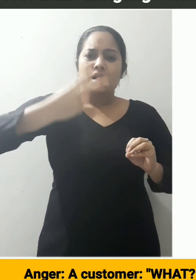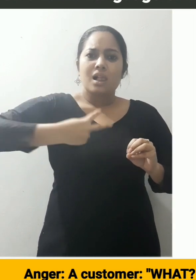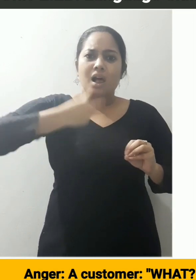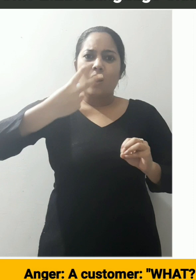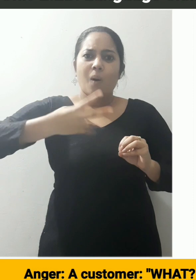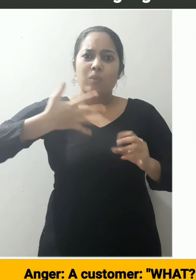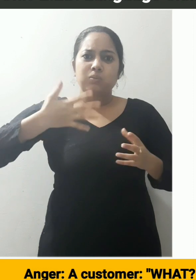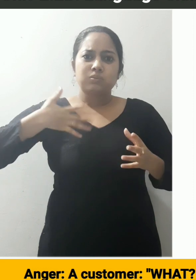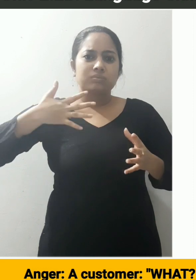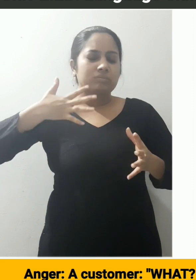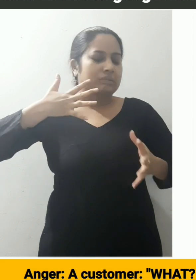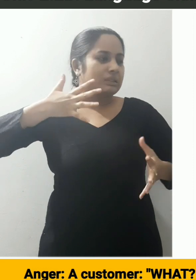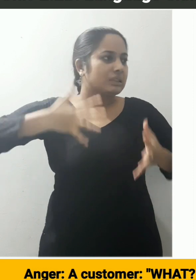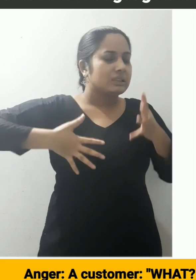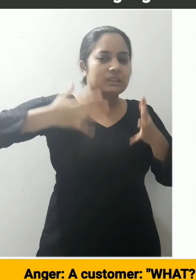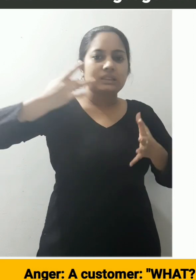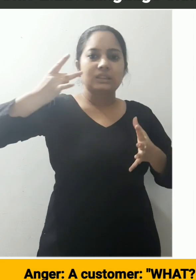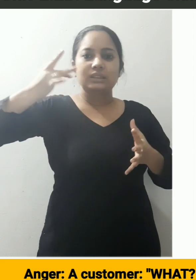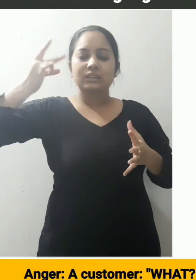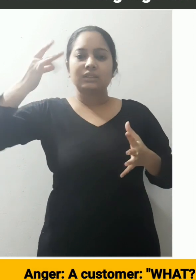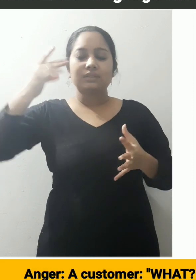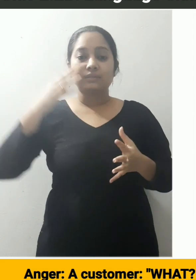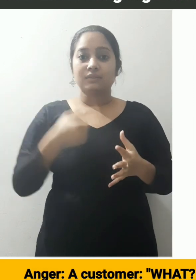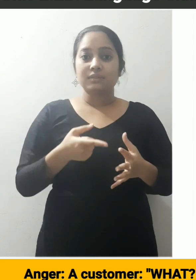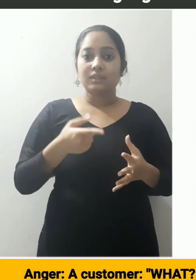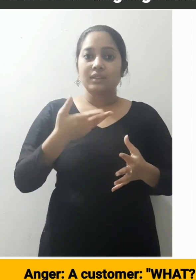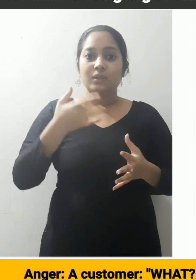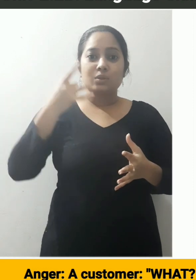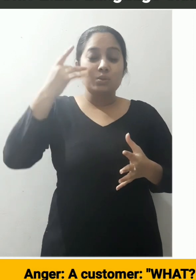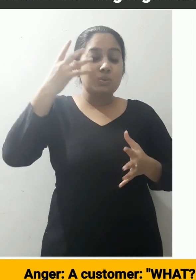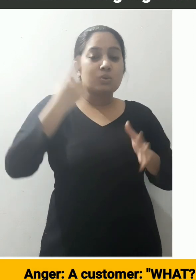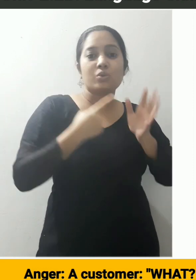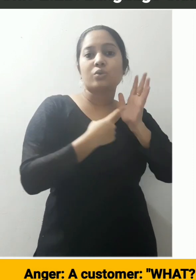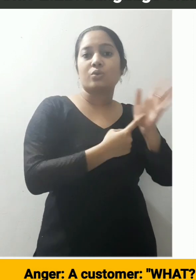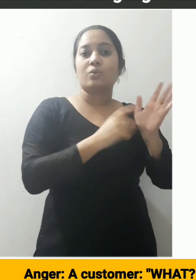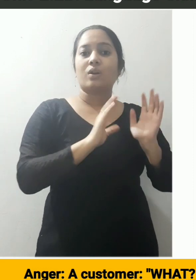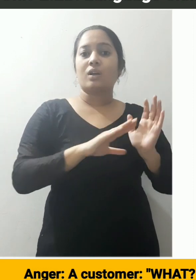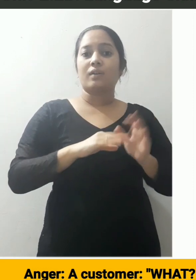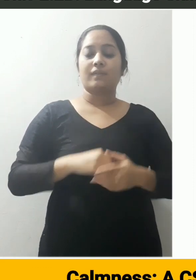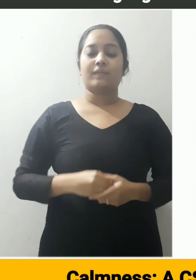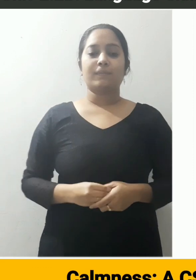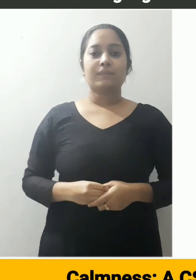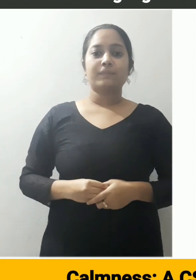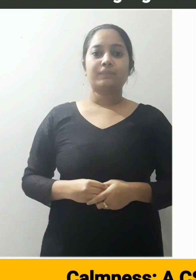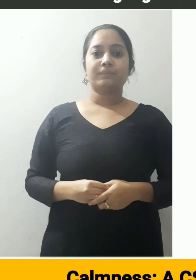and unkindly voice, indicates extreme anger.